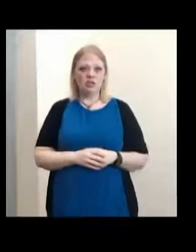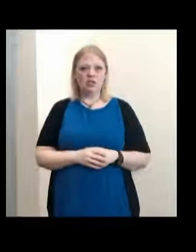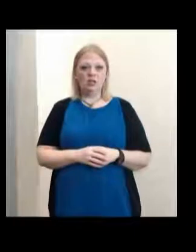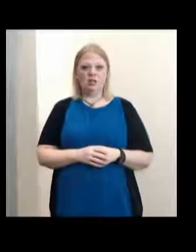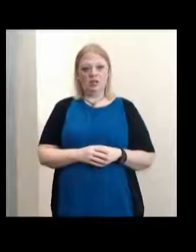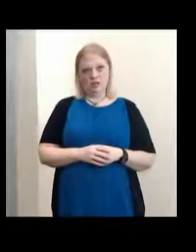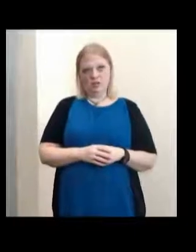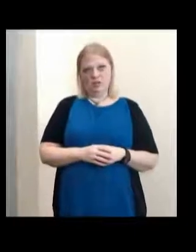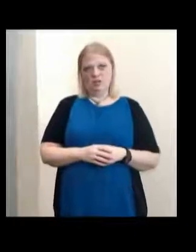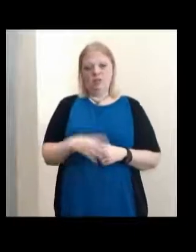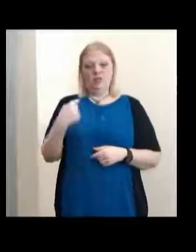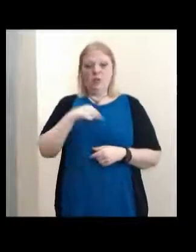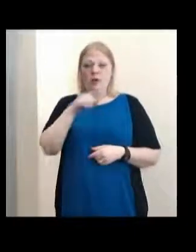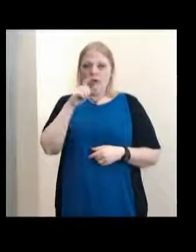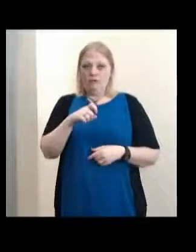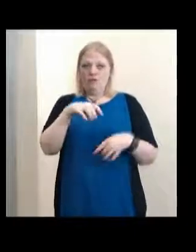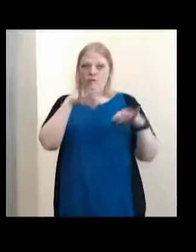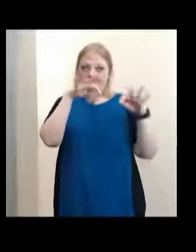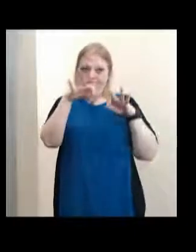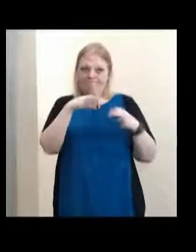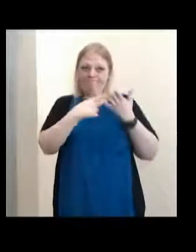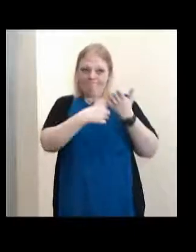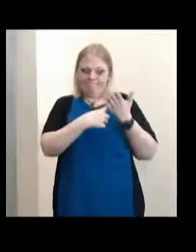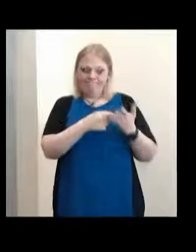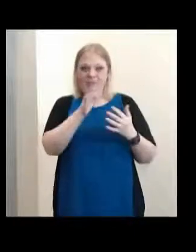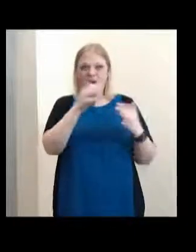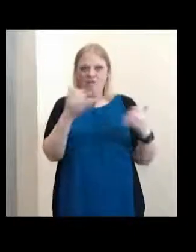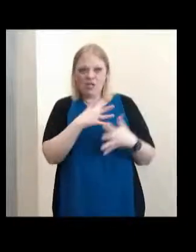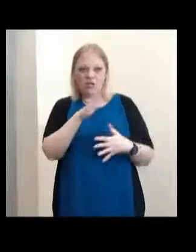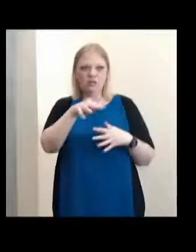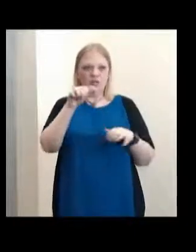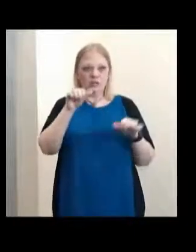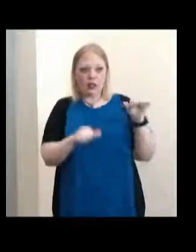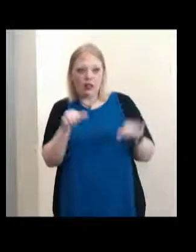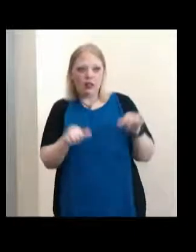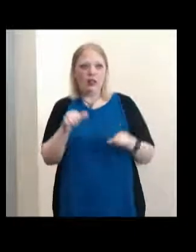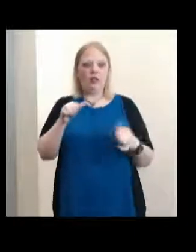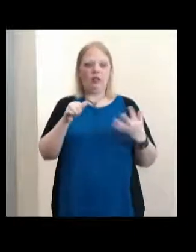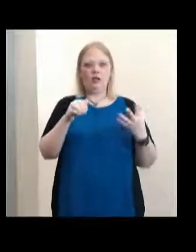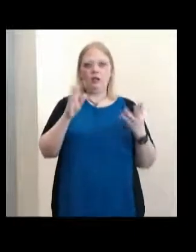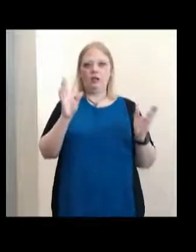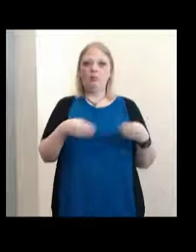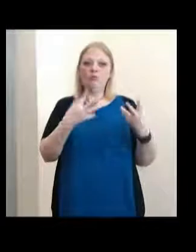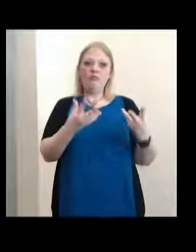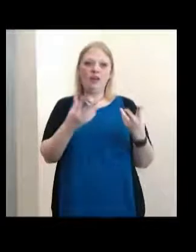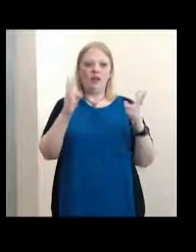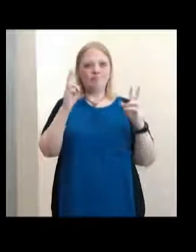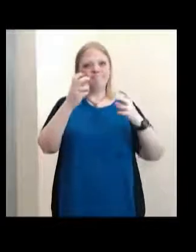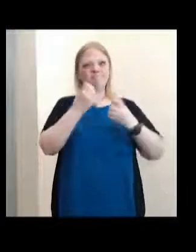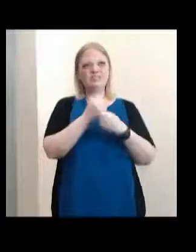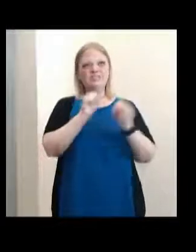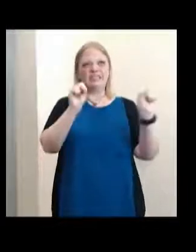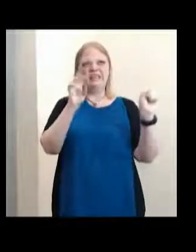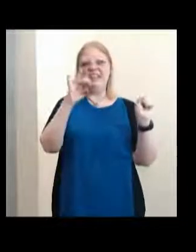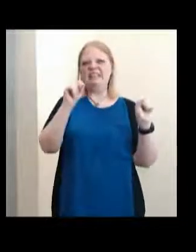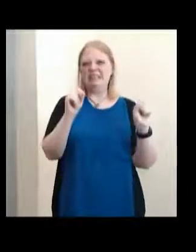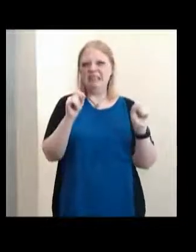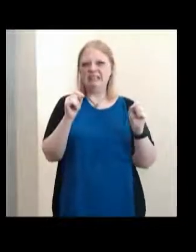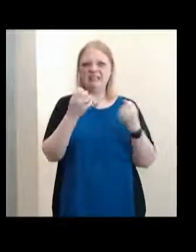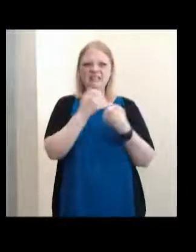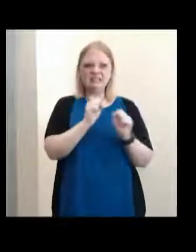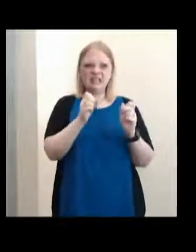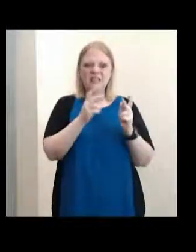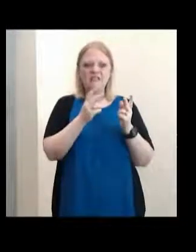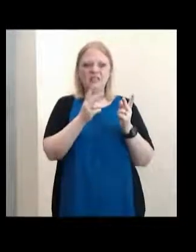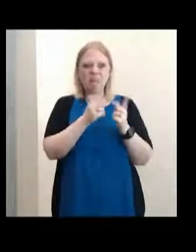to talk to them about their fears and their uncertainties and provide them that safety net that they know things are going to